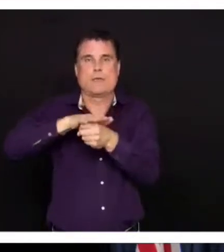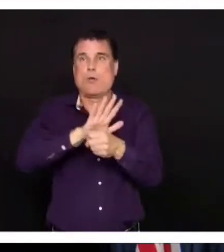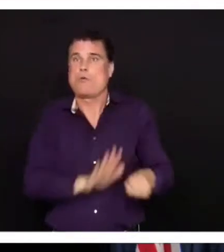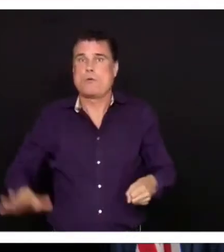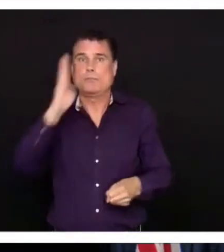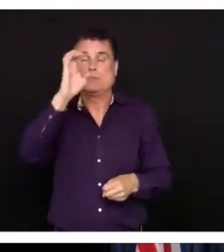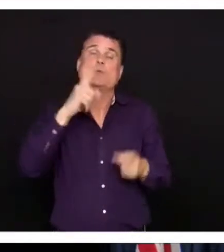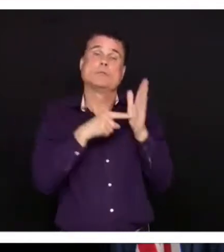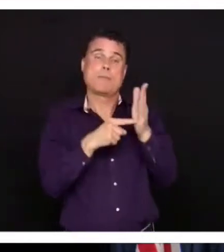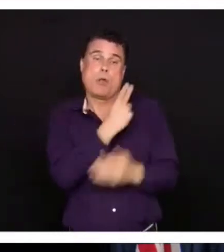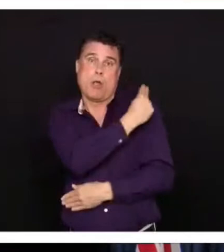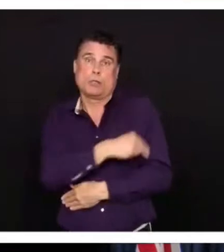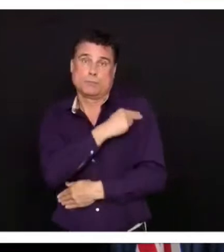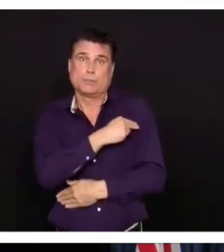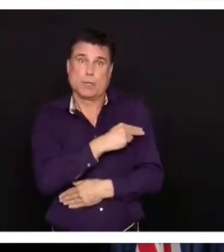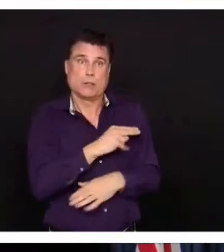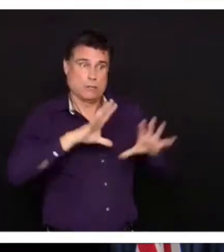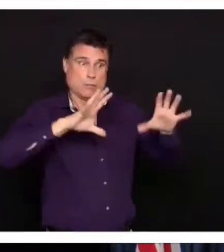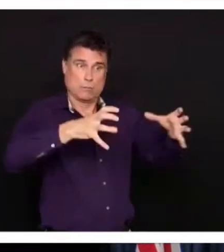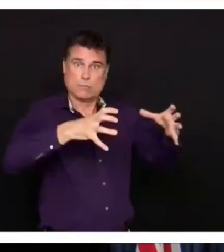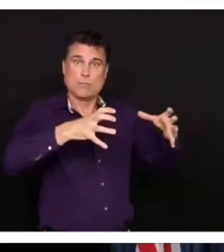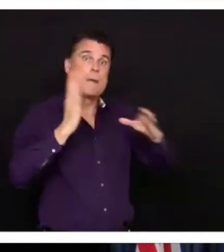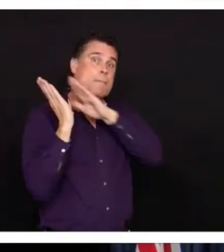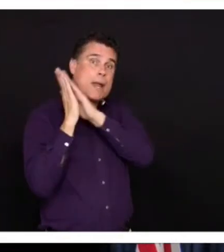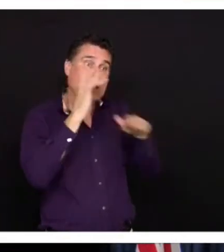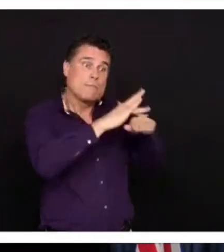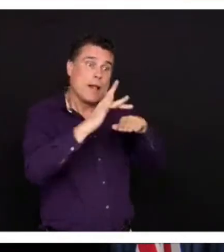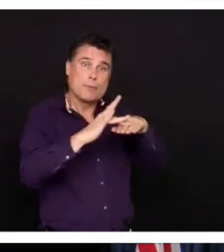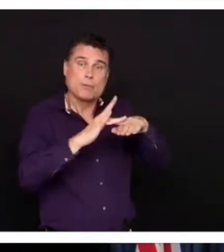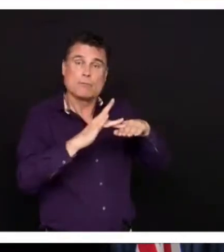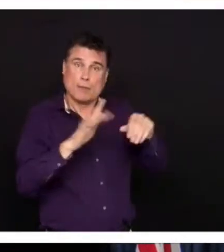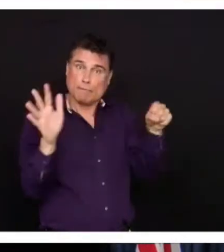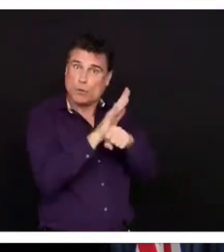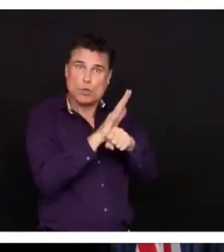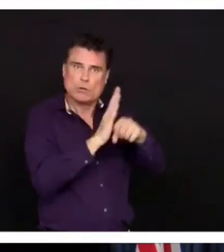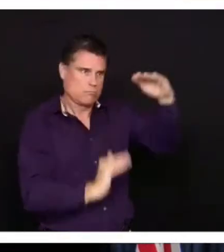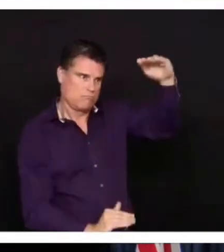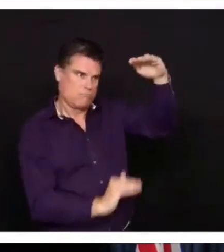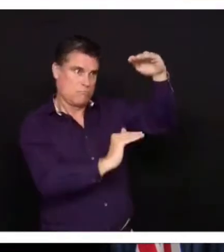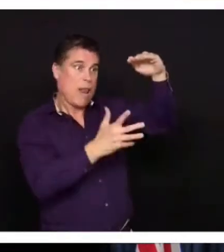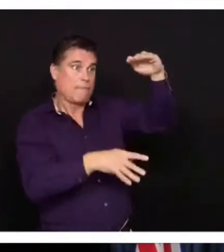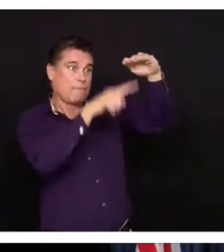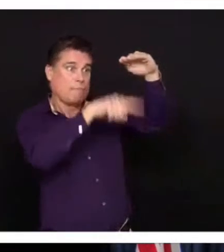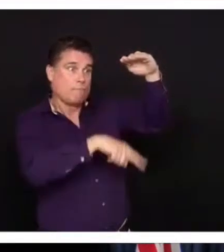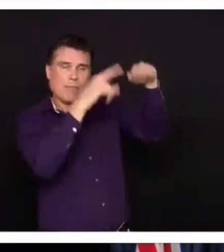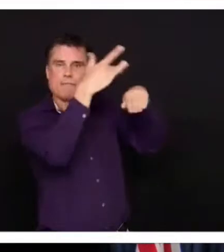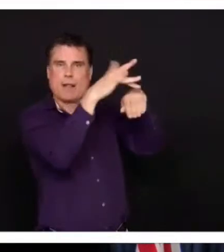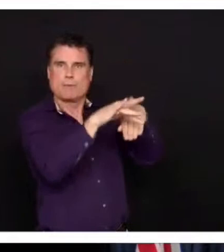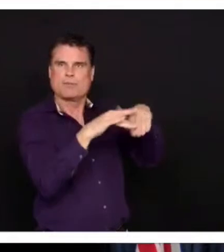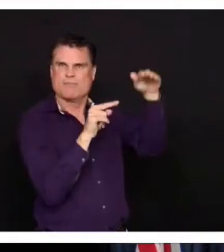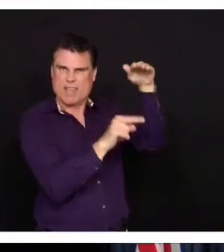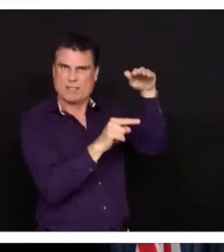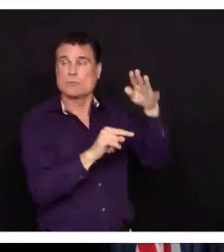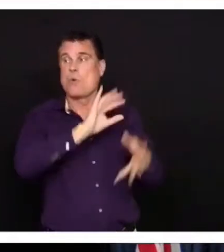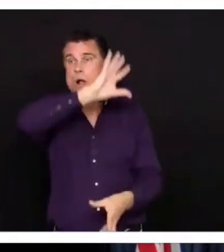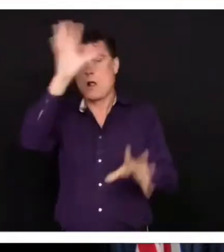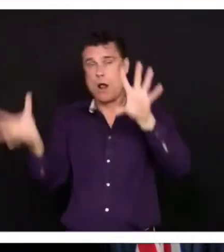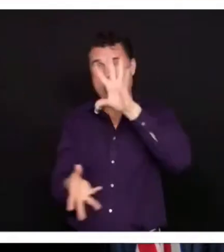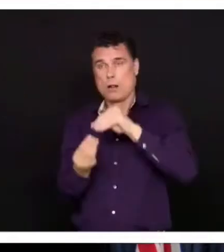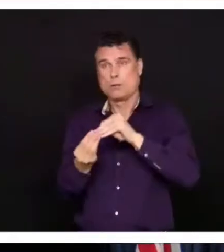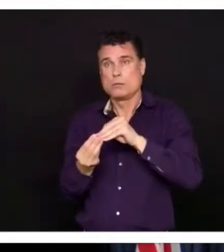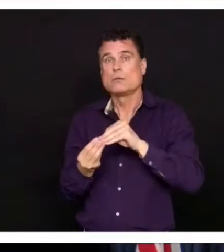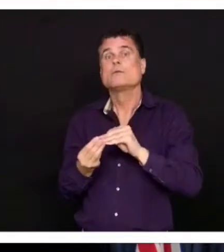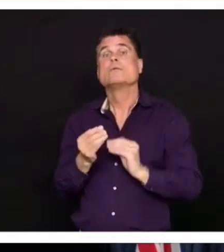And that's an important consideration as we consider the coming weeks and months. I want to move on to page 23, which